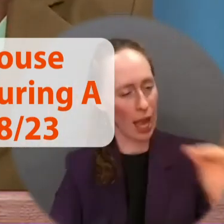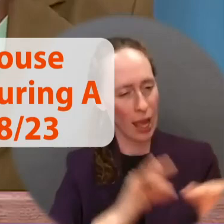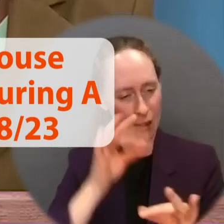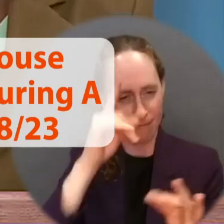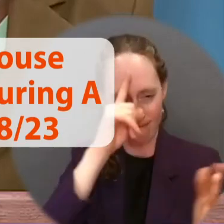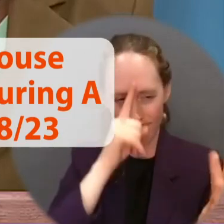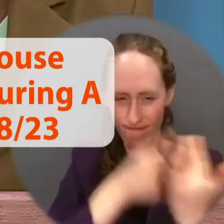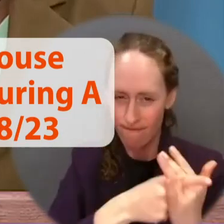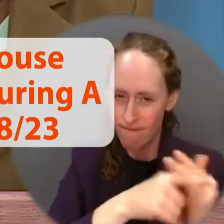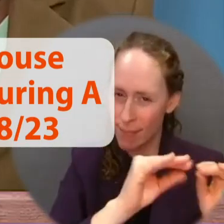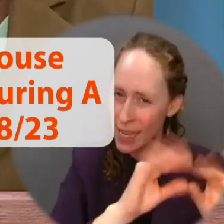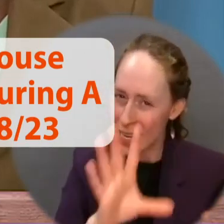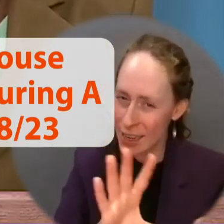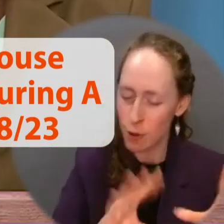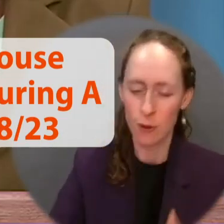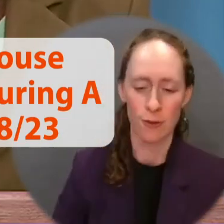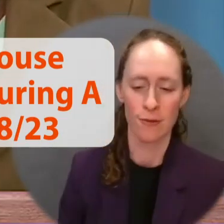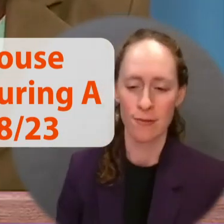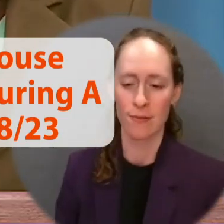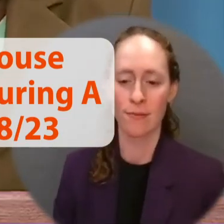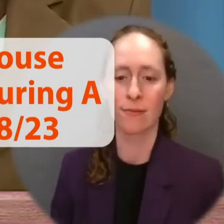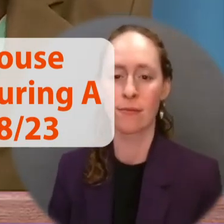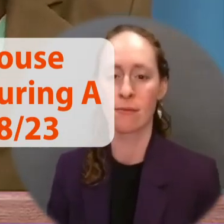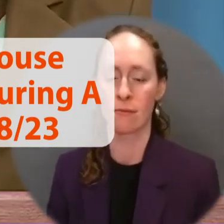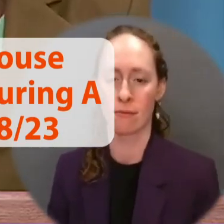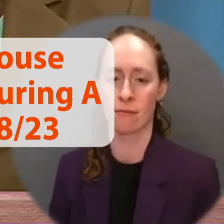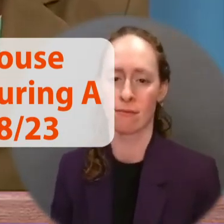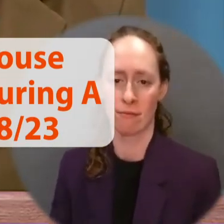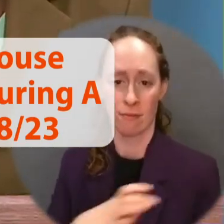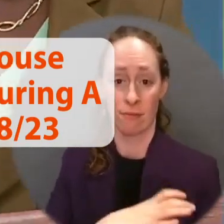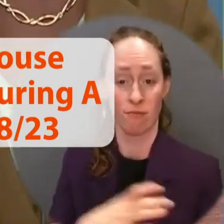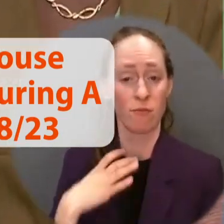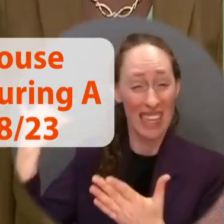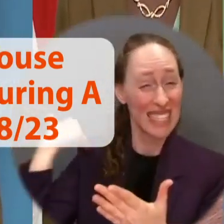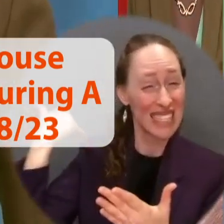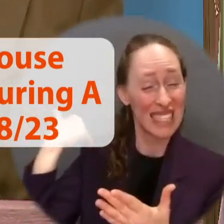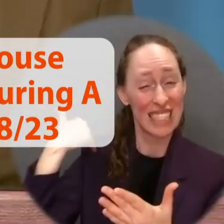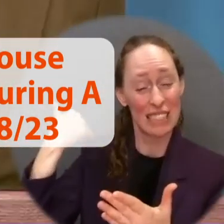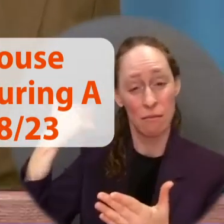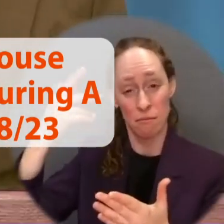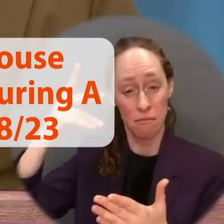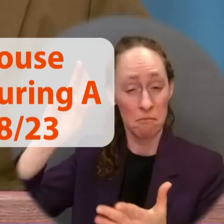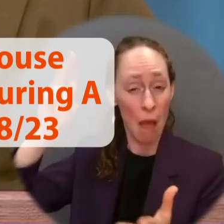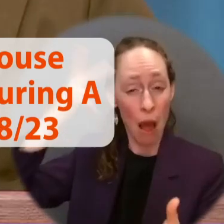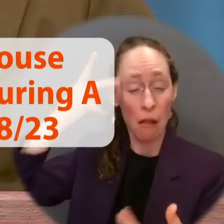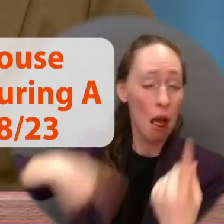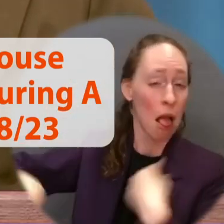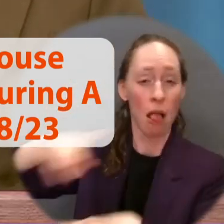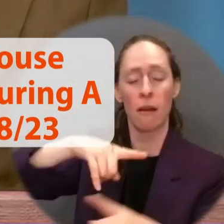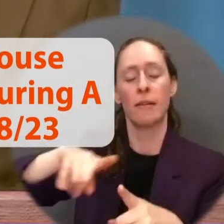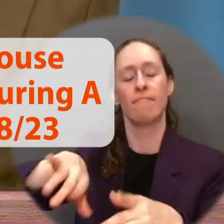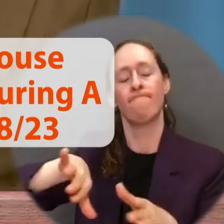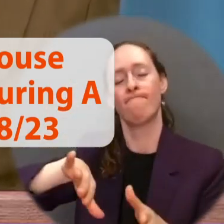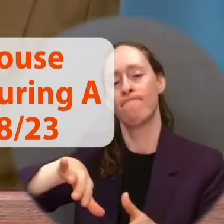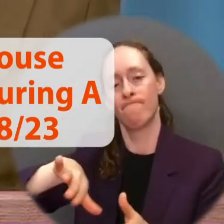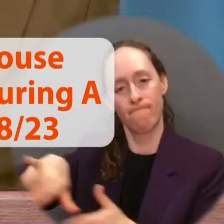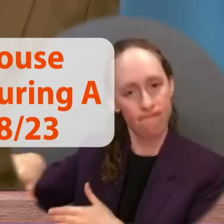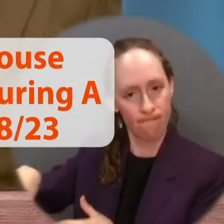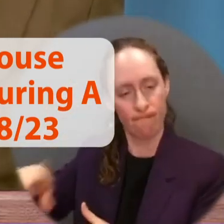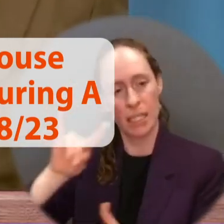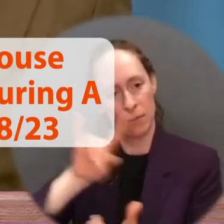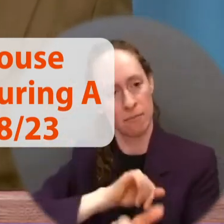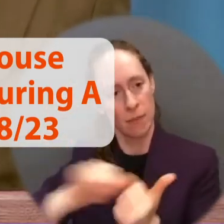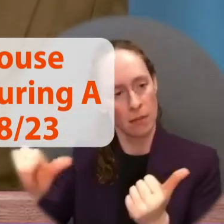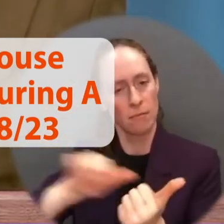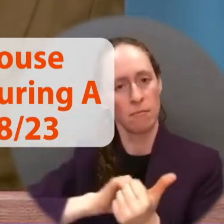tomorrow. Congress must avoid default without conditions, without conditions. So this is, the president is not going